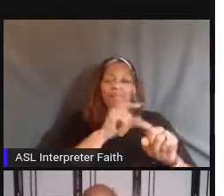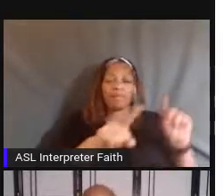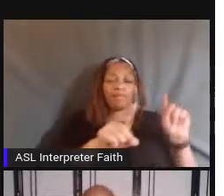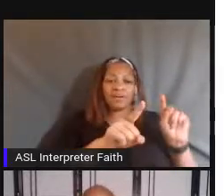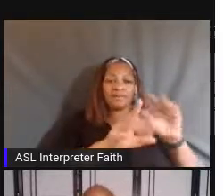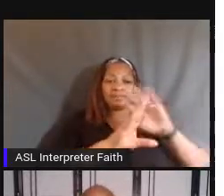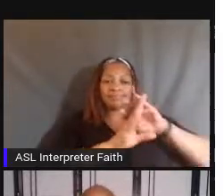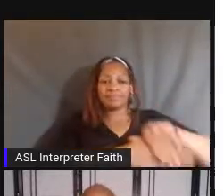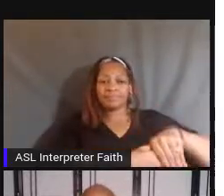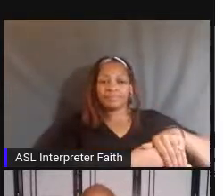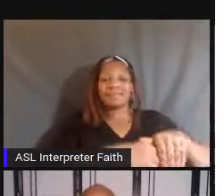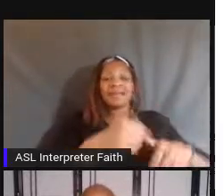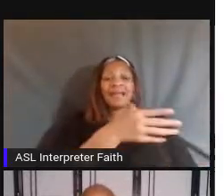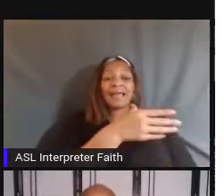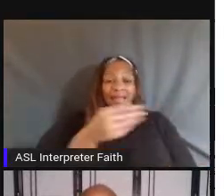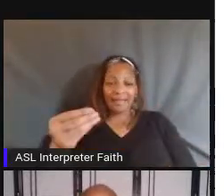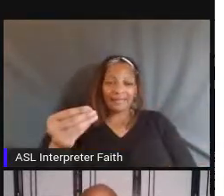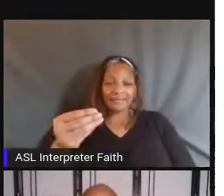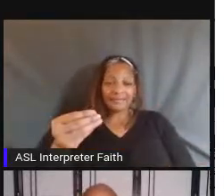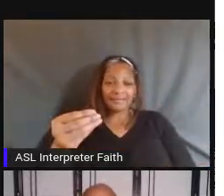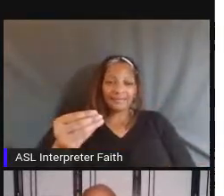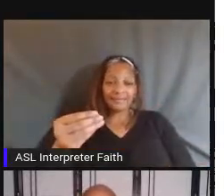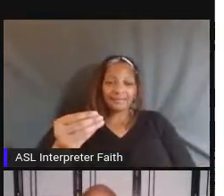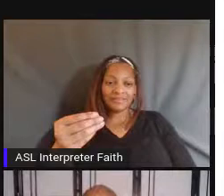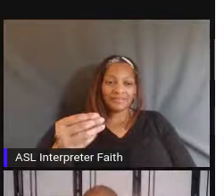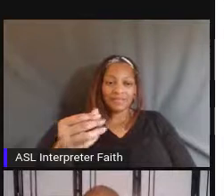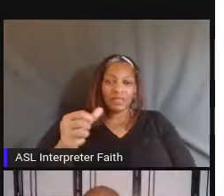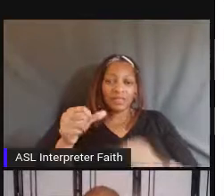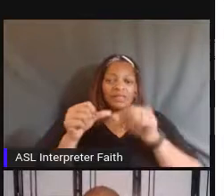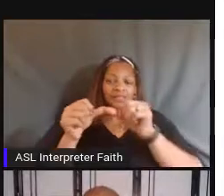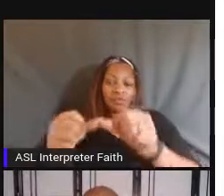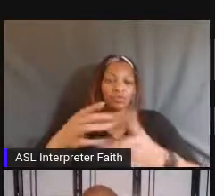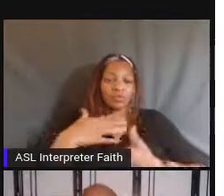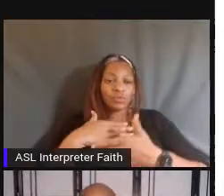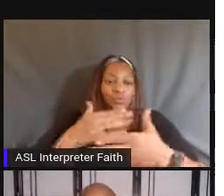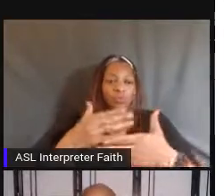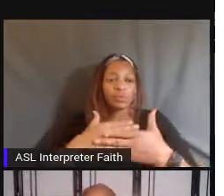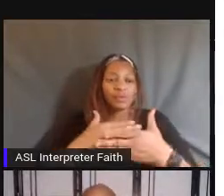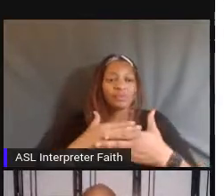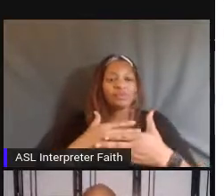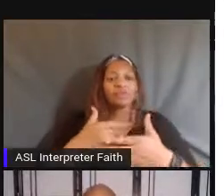and breathe. Because until we get to a spot,